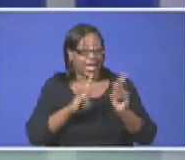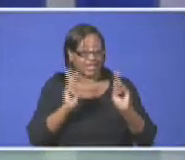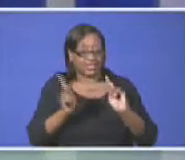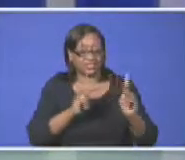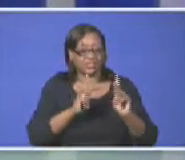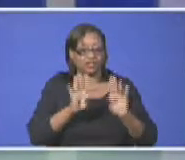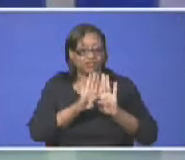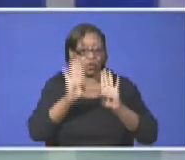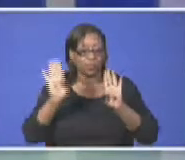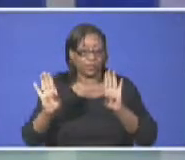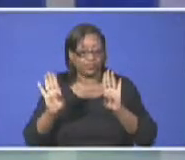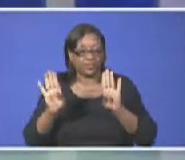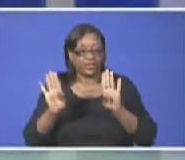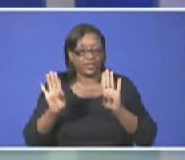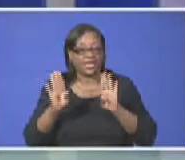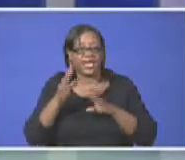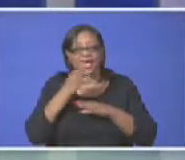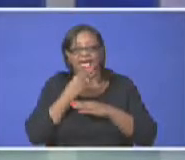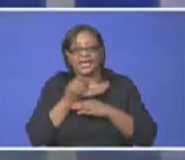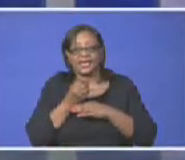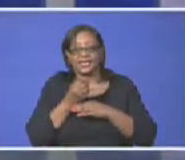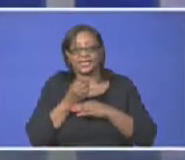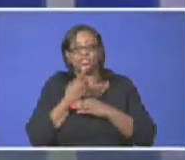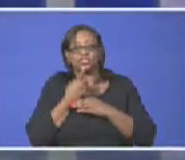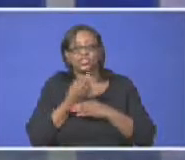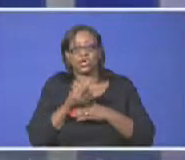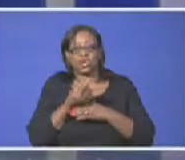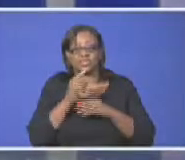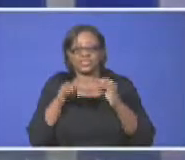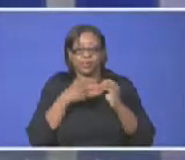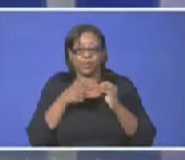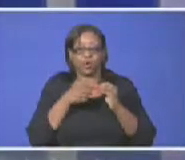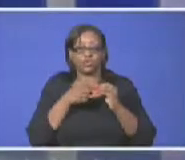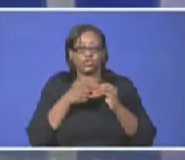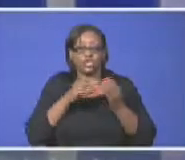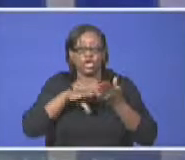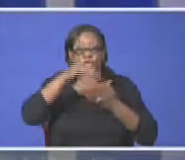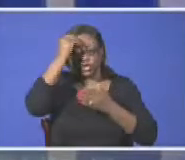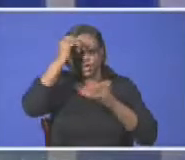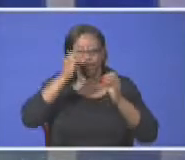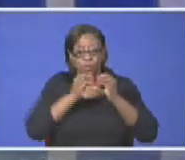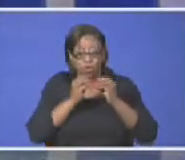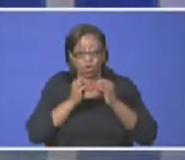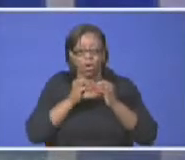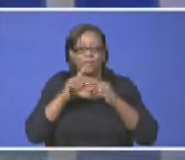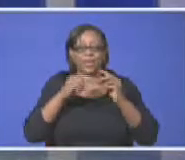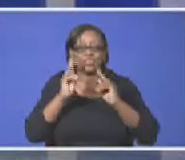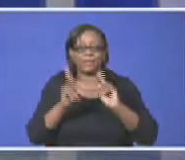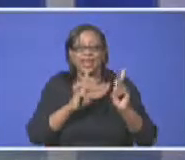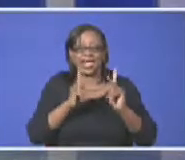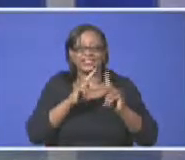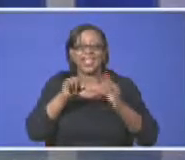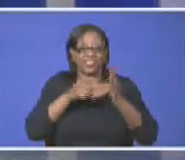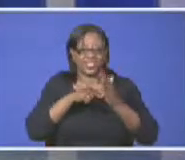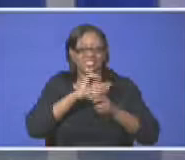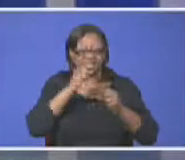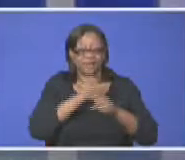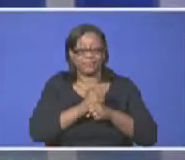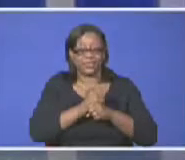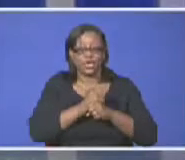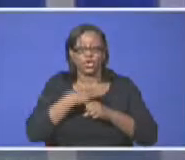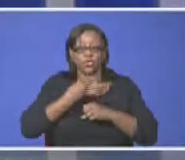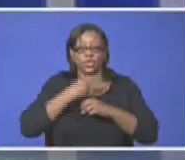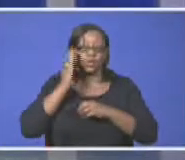recent virtual event gave stakeholders the opportunity to learn more about the organization's plans for the year. Now, Urca's goal is to focus on